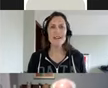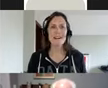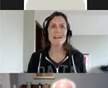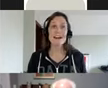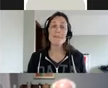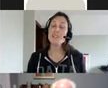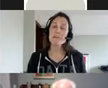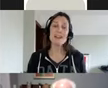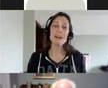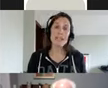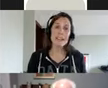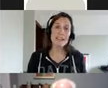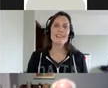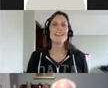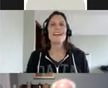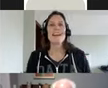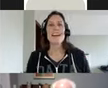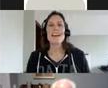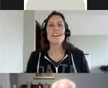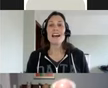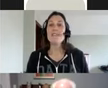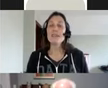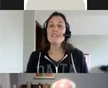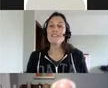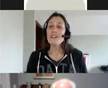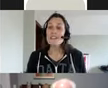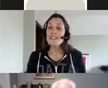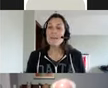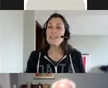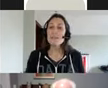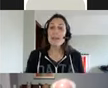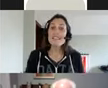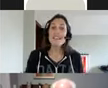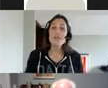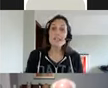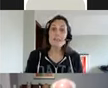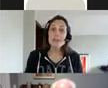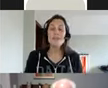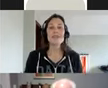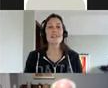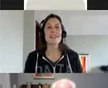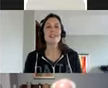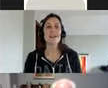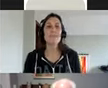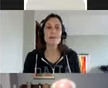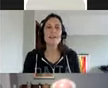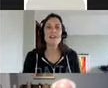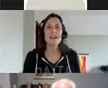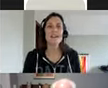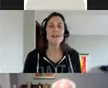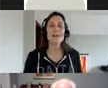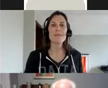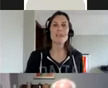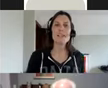I've written, Shapes on a Plane. And I've been heard it described as surprisingly readable, which I think is a compliment